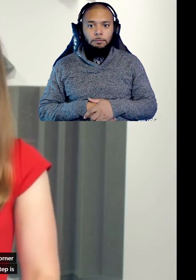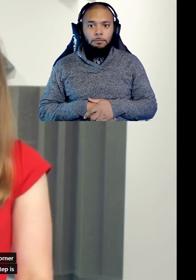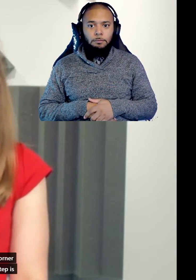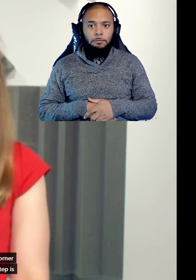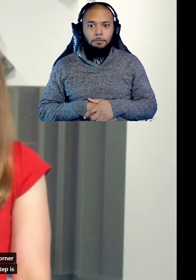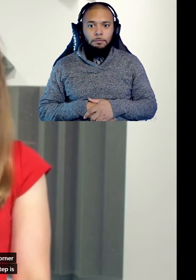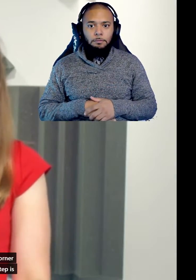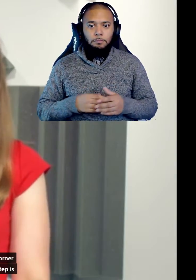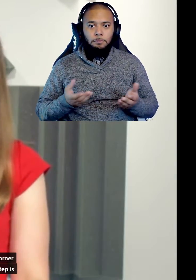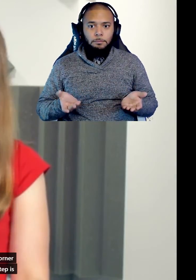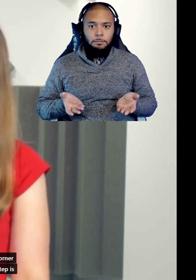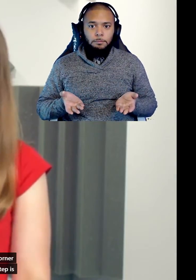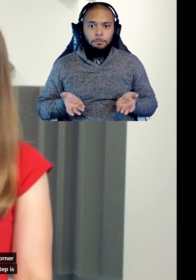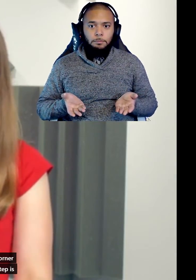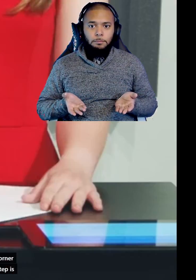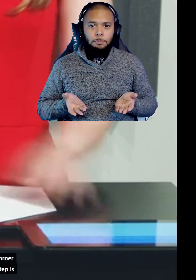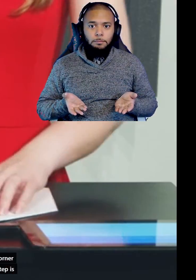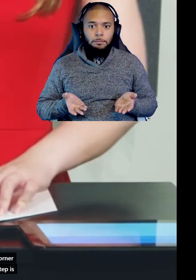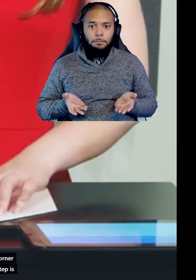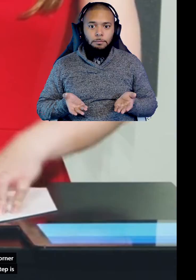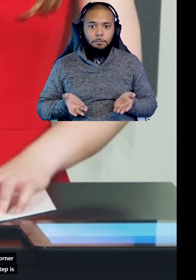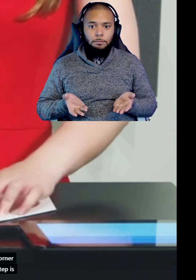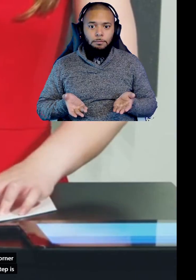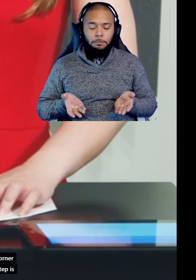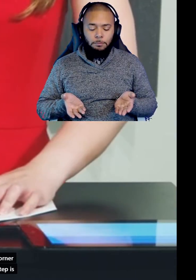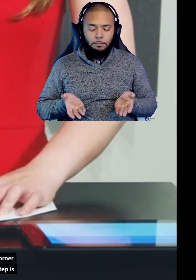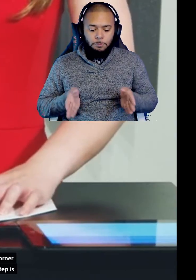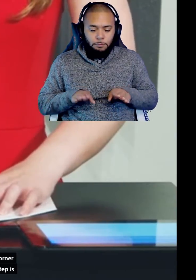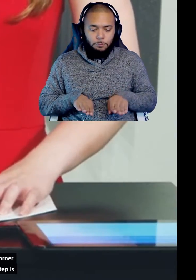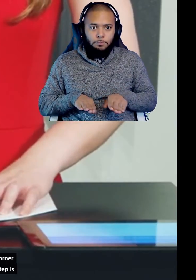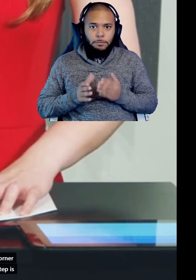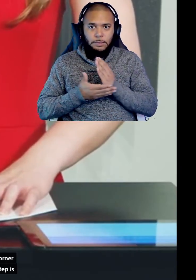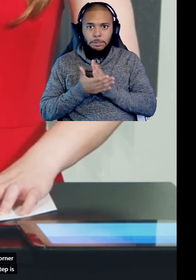Our third step was to fold the corner sides to the center.